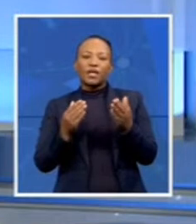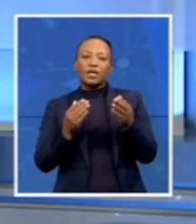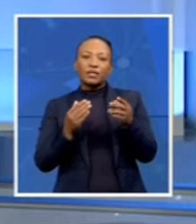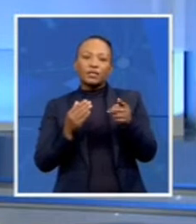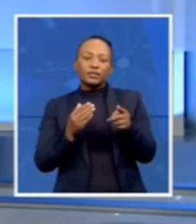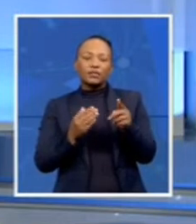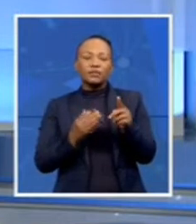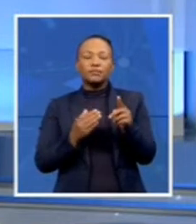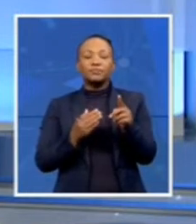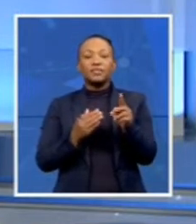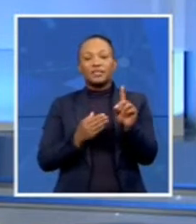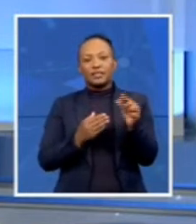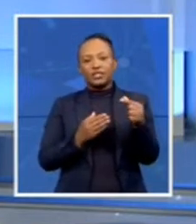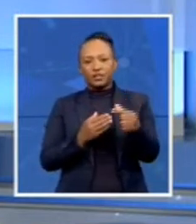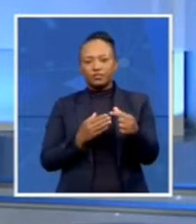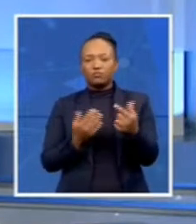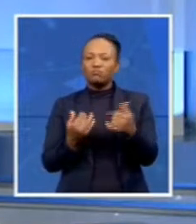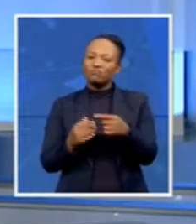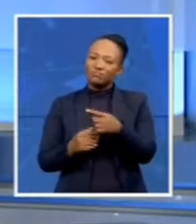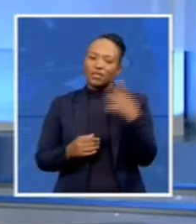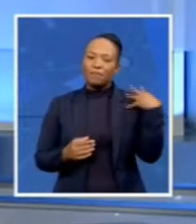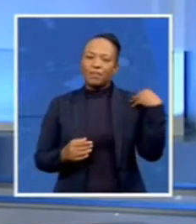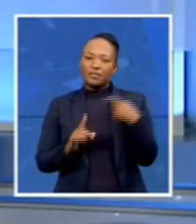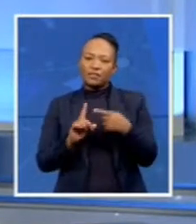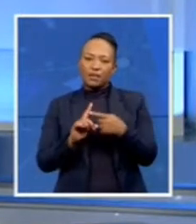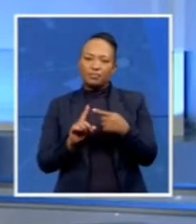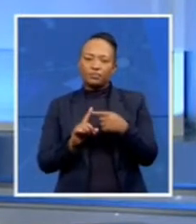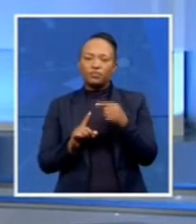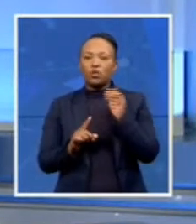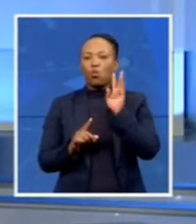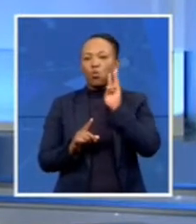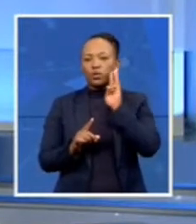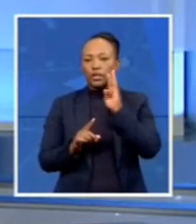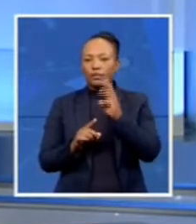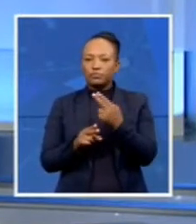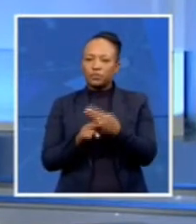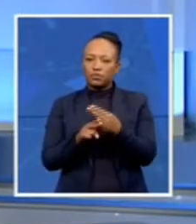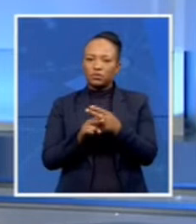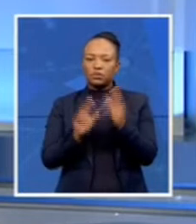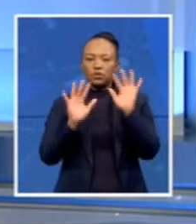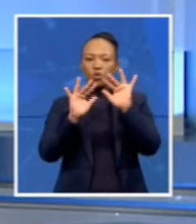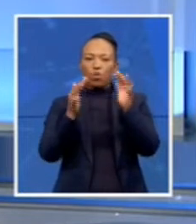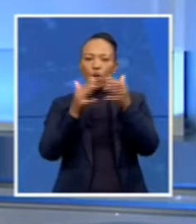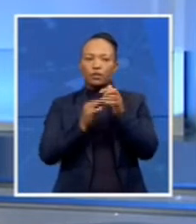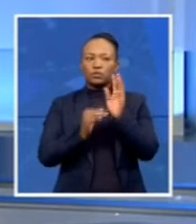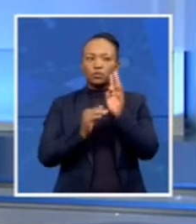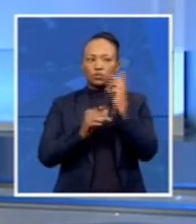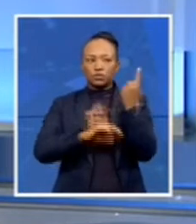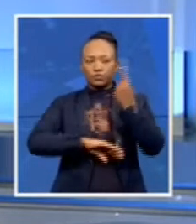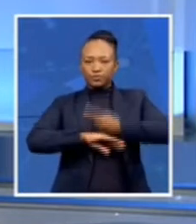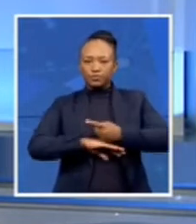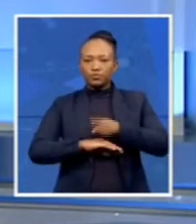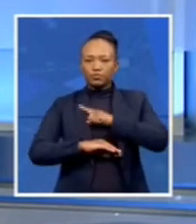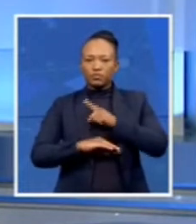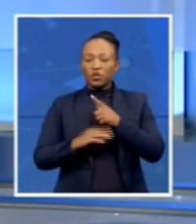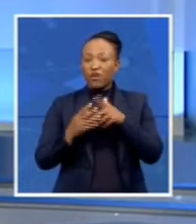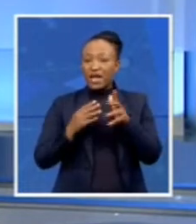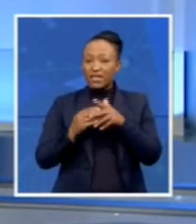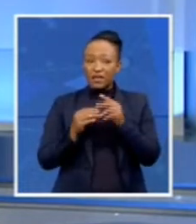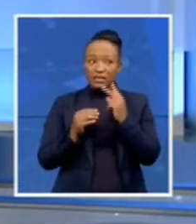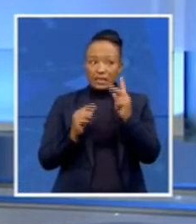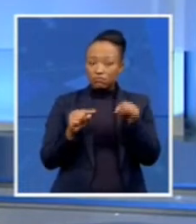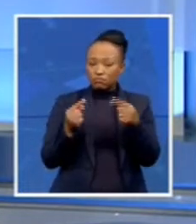and Sanitation, Senzo Mchunu, using World Water Day themed Making the Invisible Visible to give an update on the South African